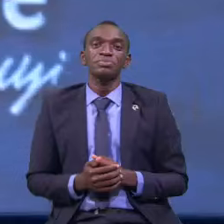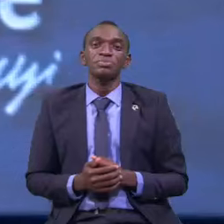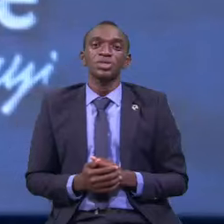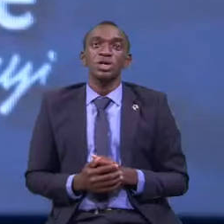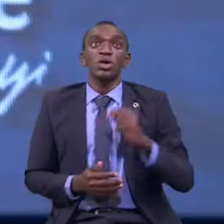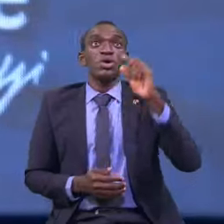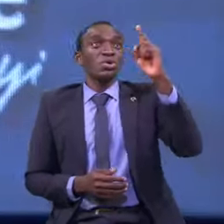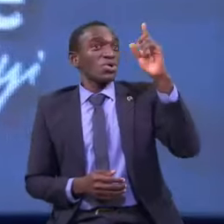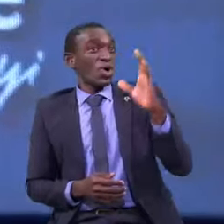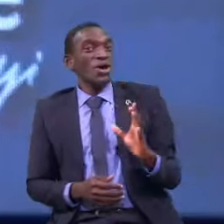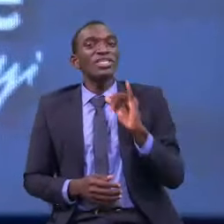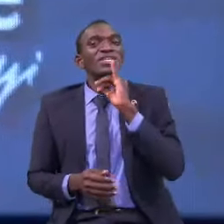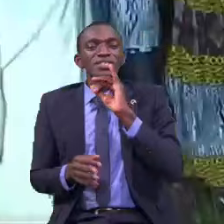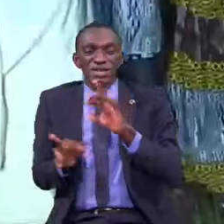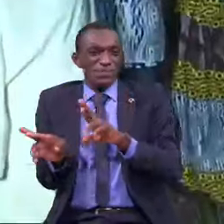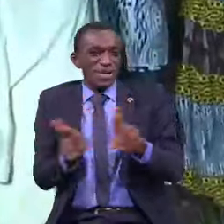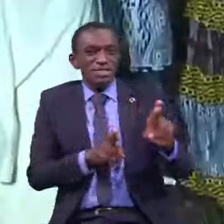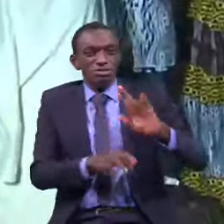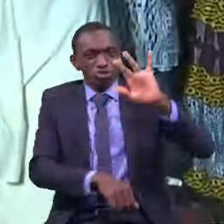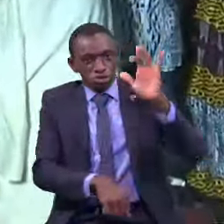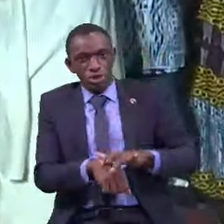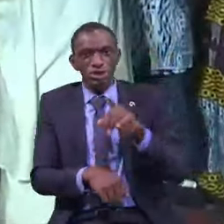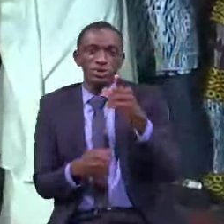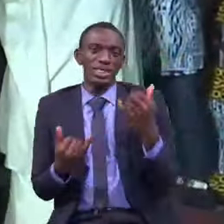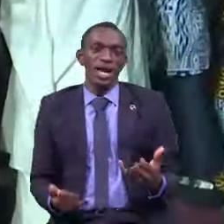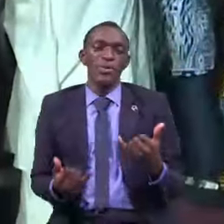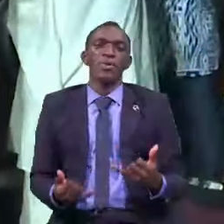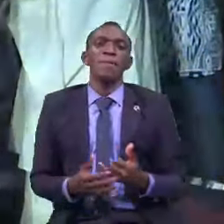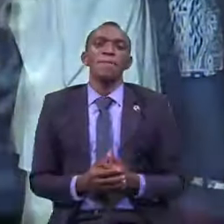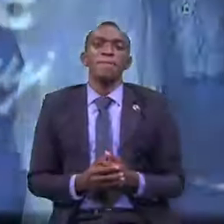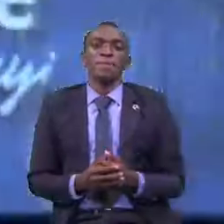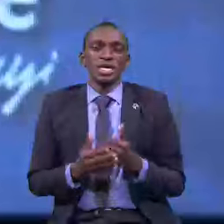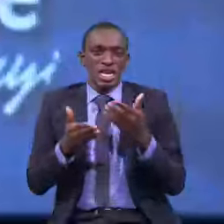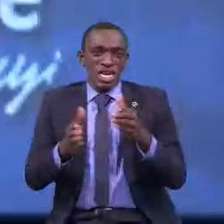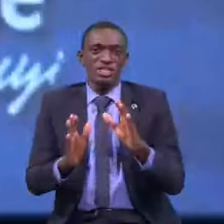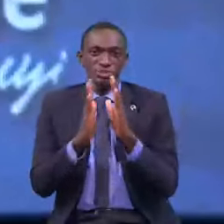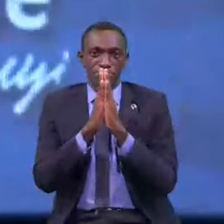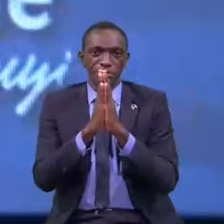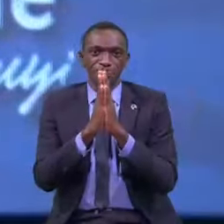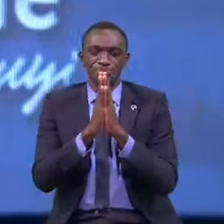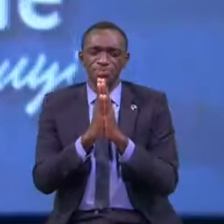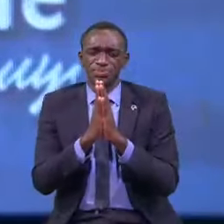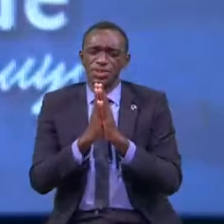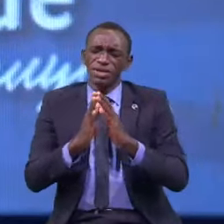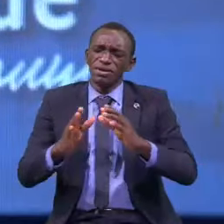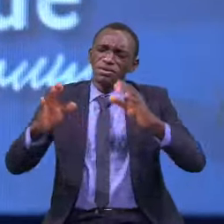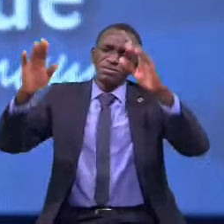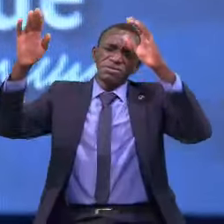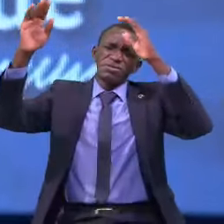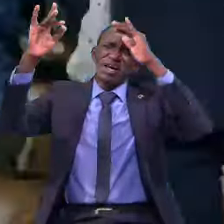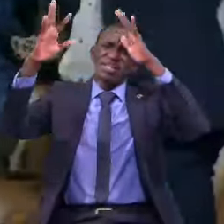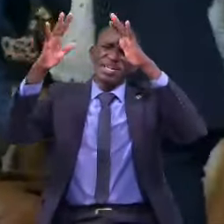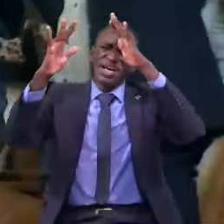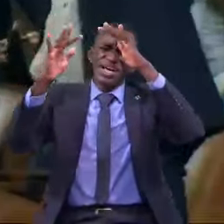God is ready to touch you now. Let us pray. Father, in